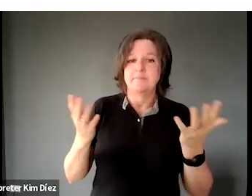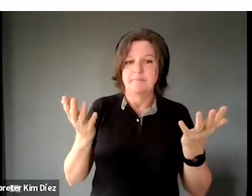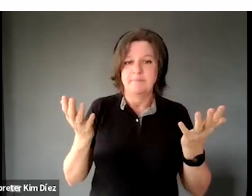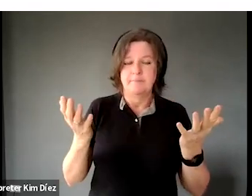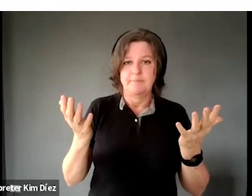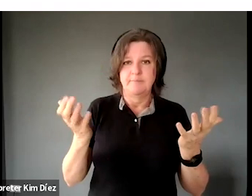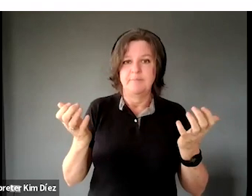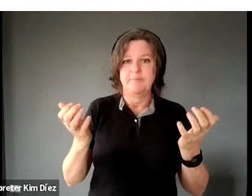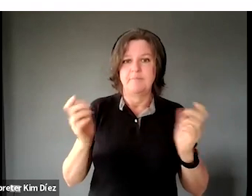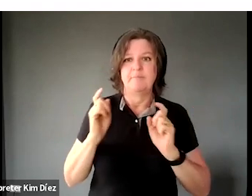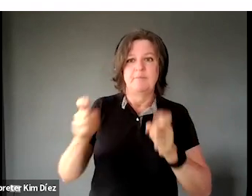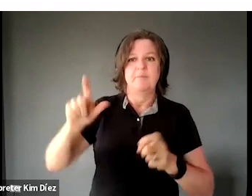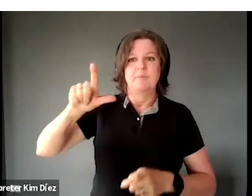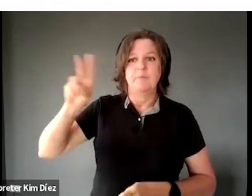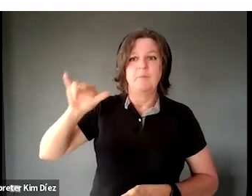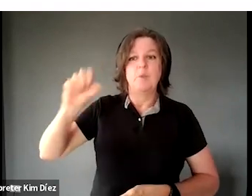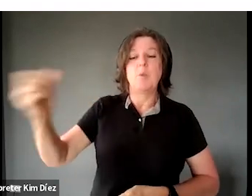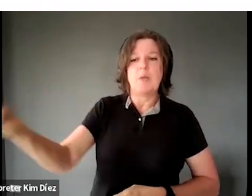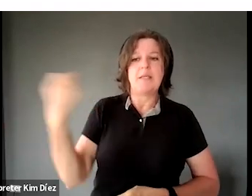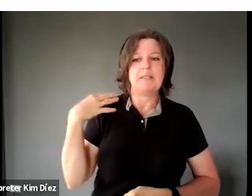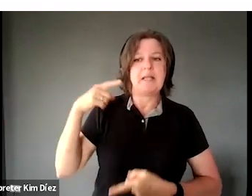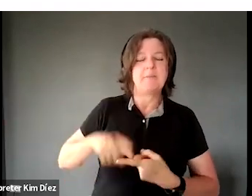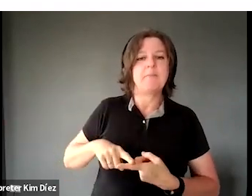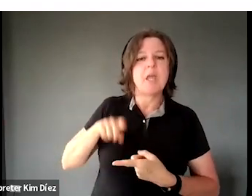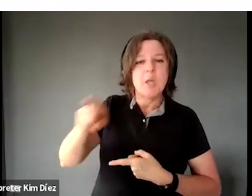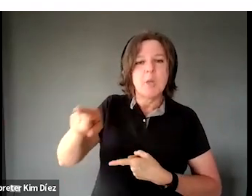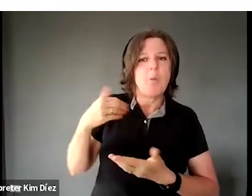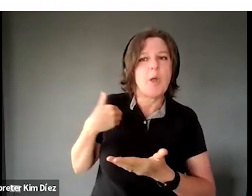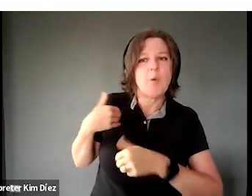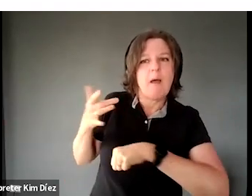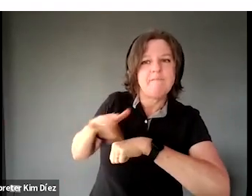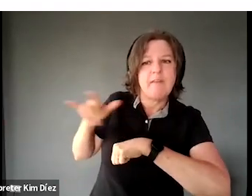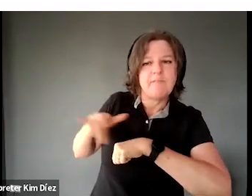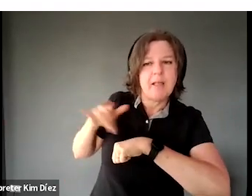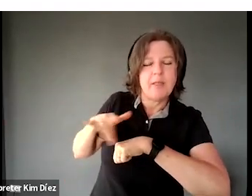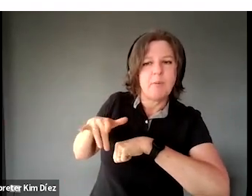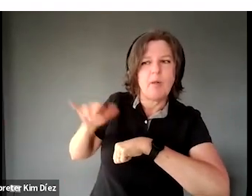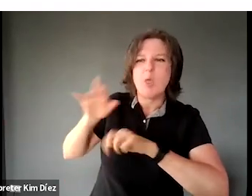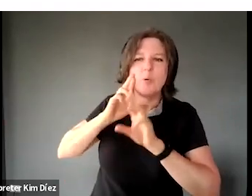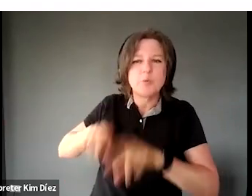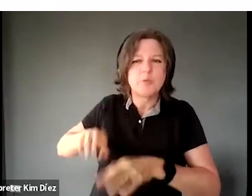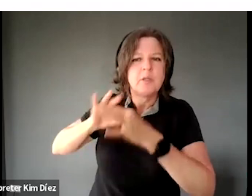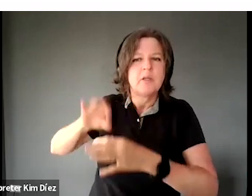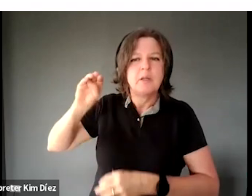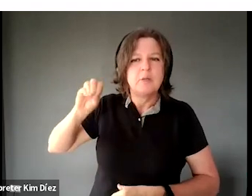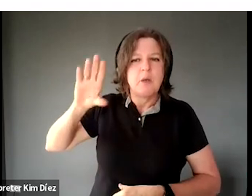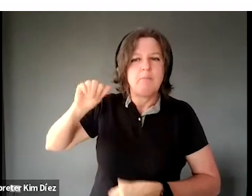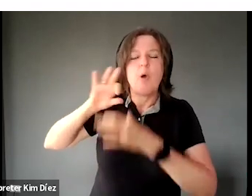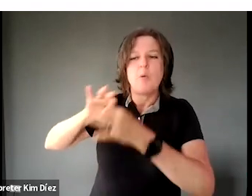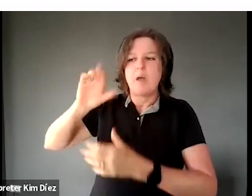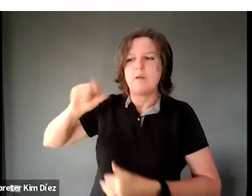to disconnect and get off the call. In conclusion, I wanted to ask Luis to